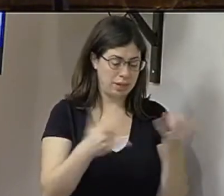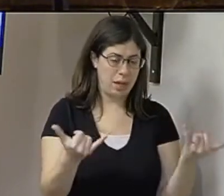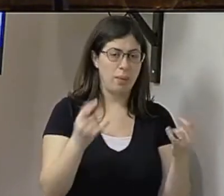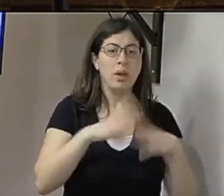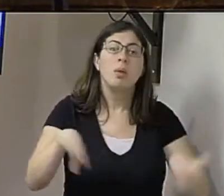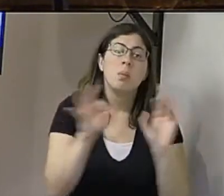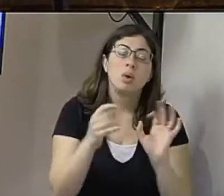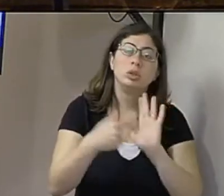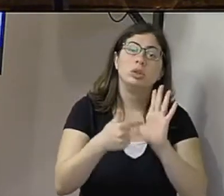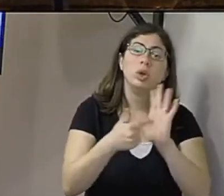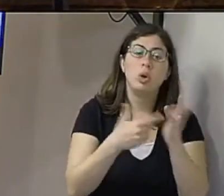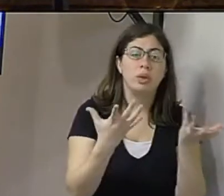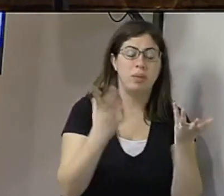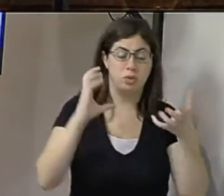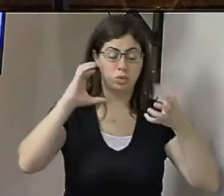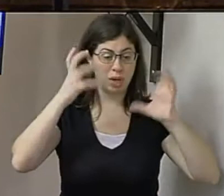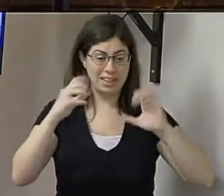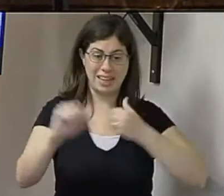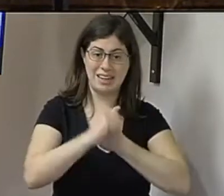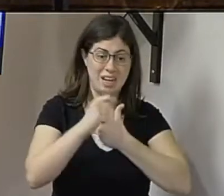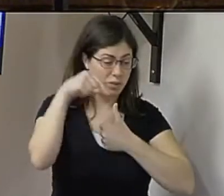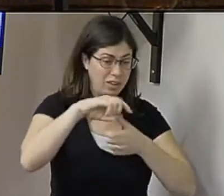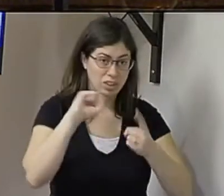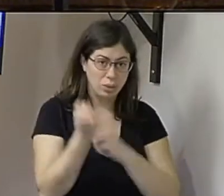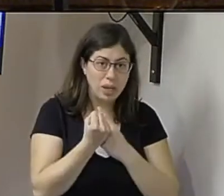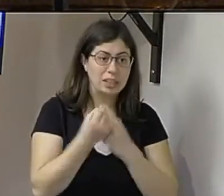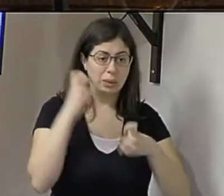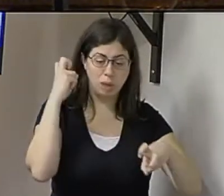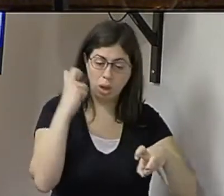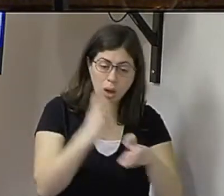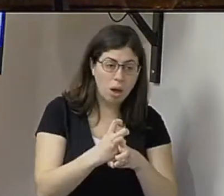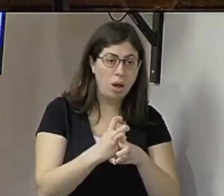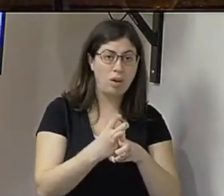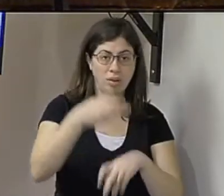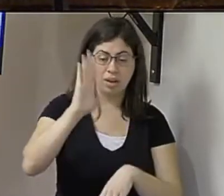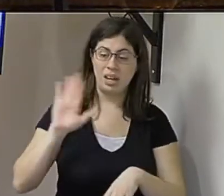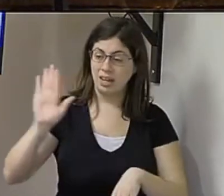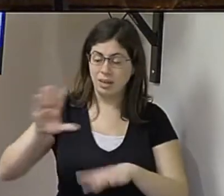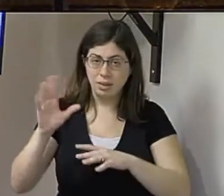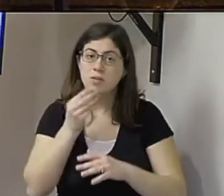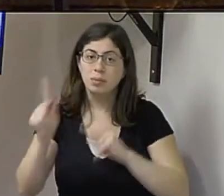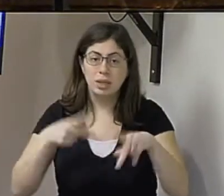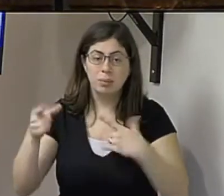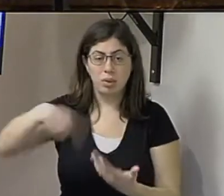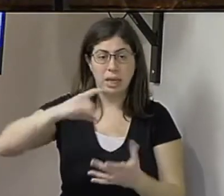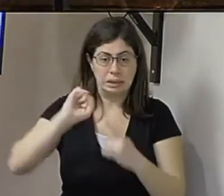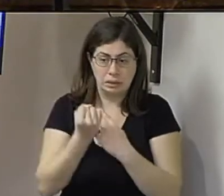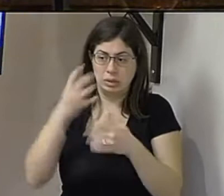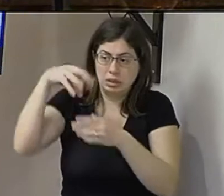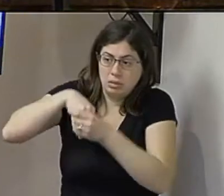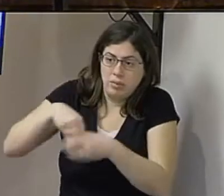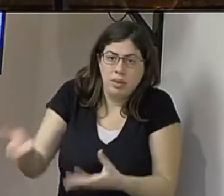important because it shows us how crazy and dangerous this situation was and how difficult it was for God's people to be in this situation.